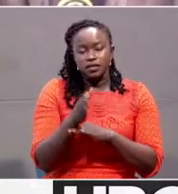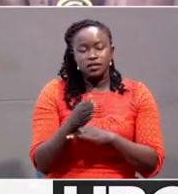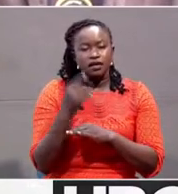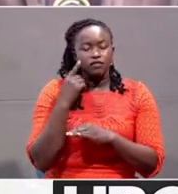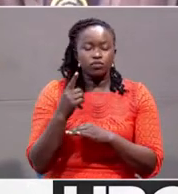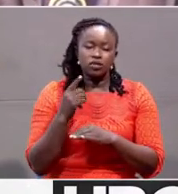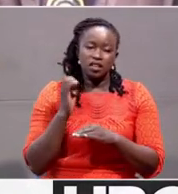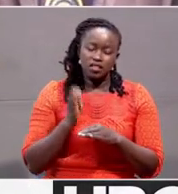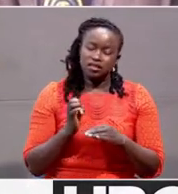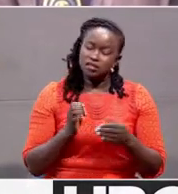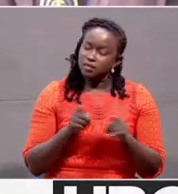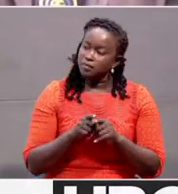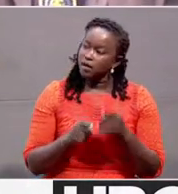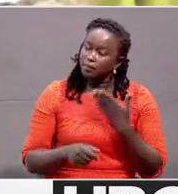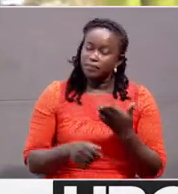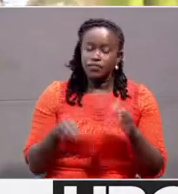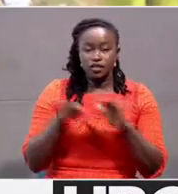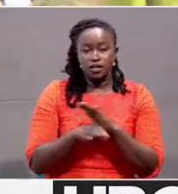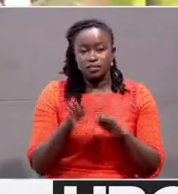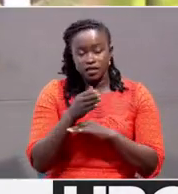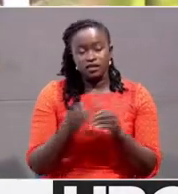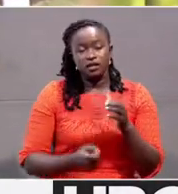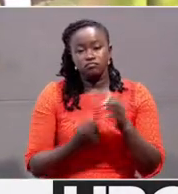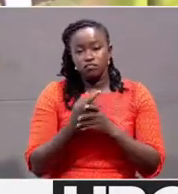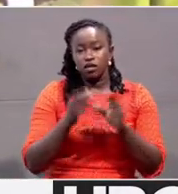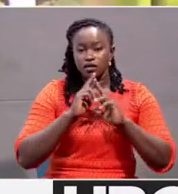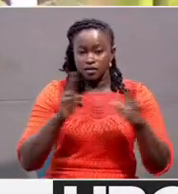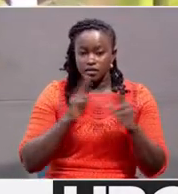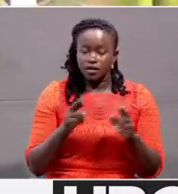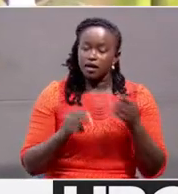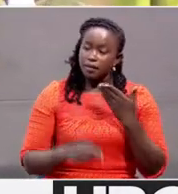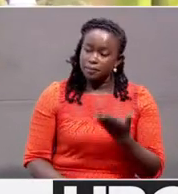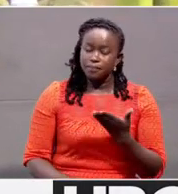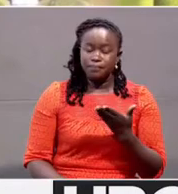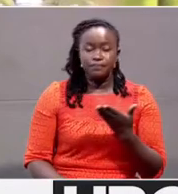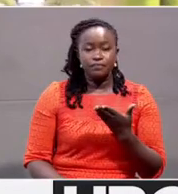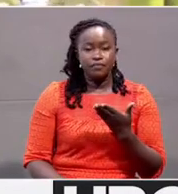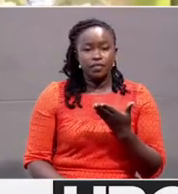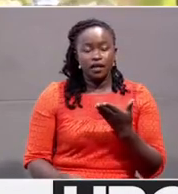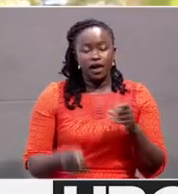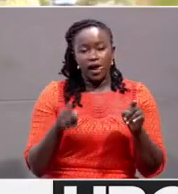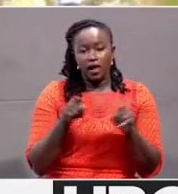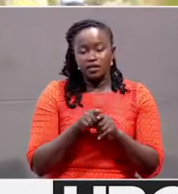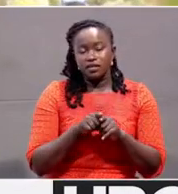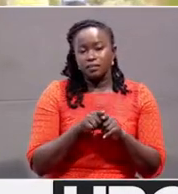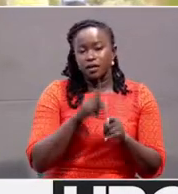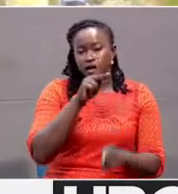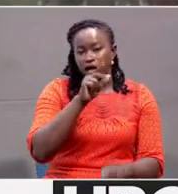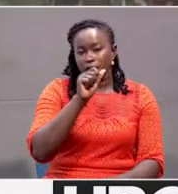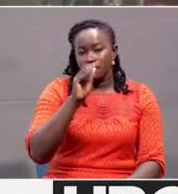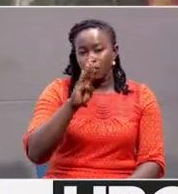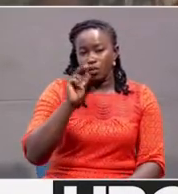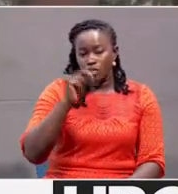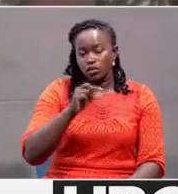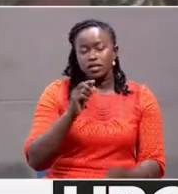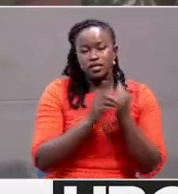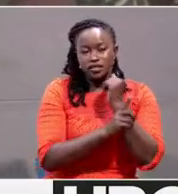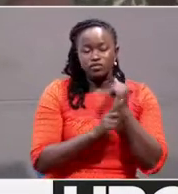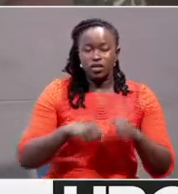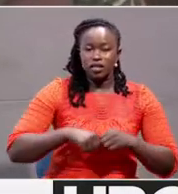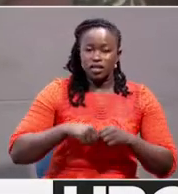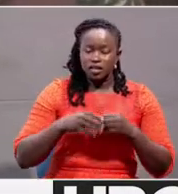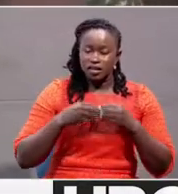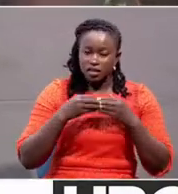Akelo Rose Lily, State Minister for Disaster Preparedness, Esther Anyakun, Kabong District leaders, officials from